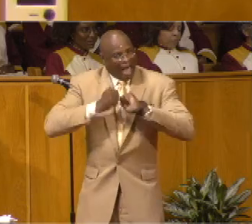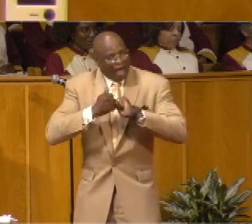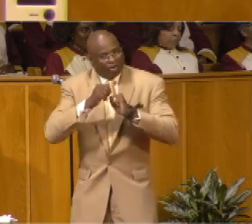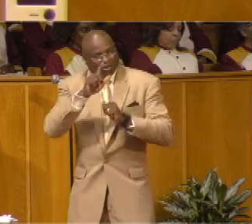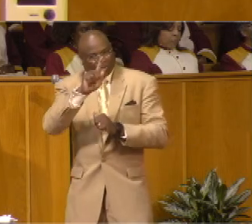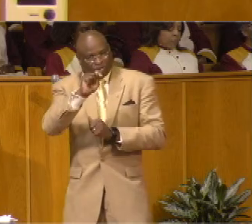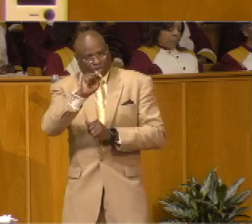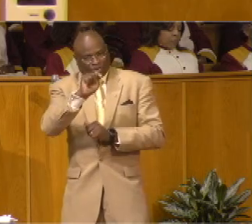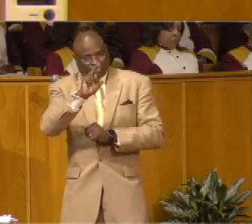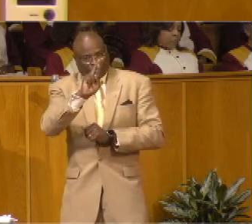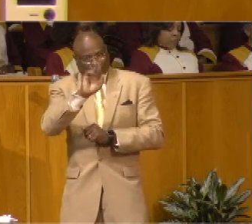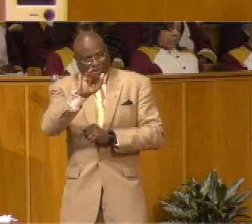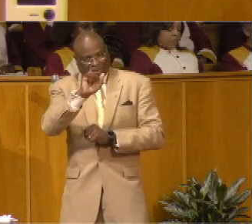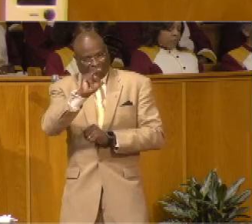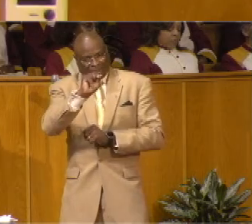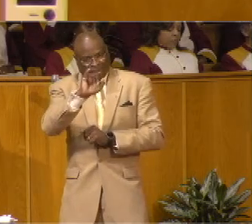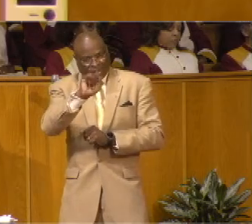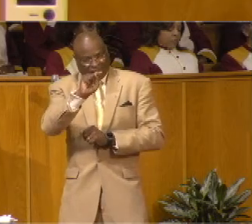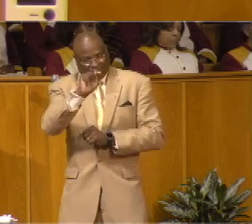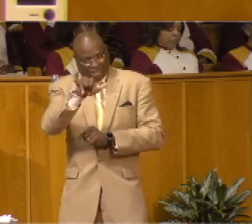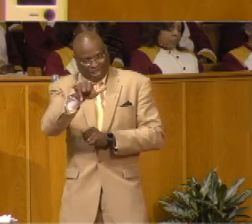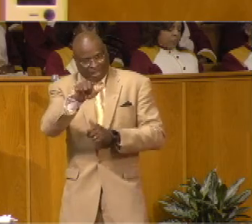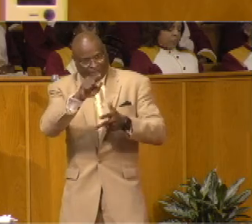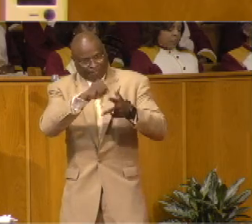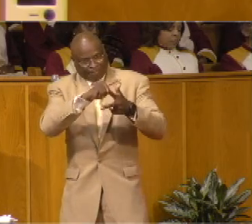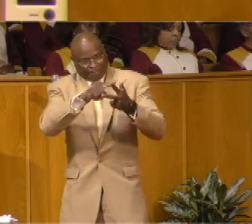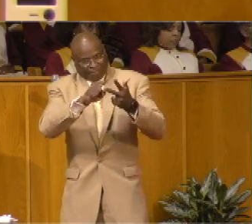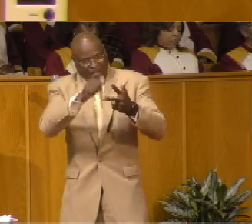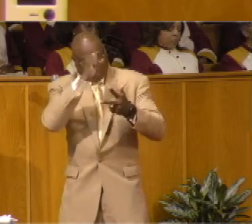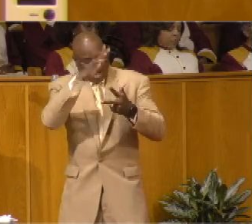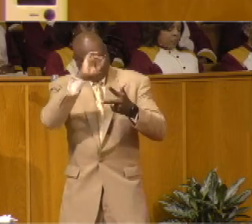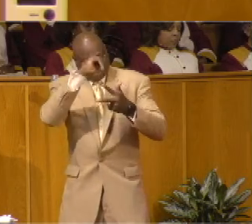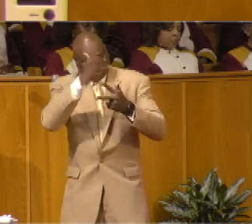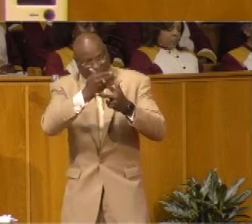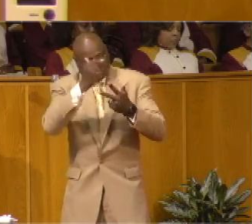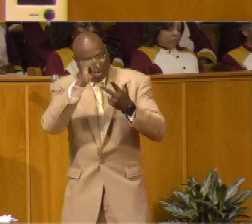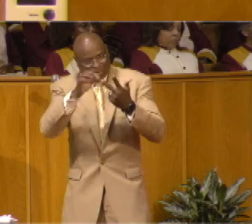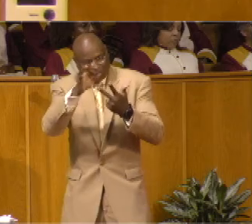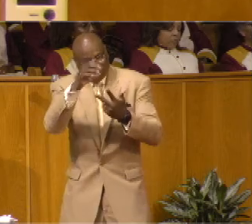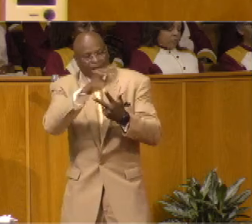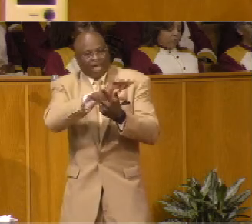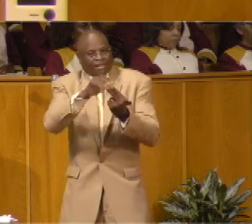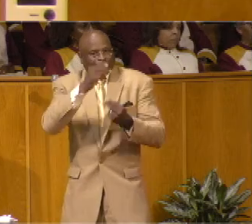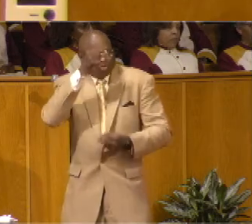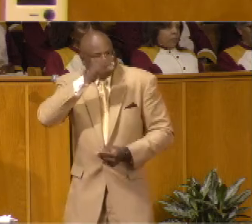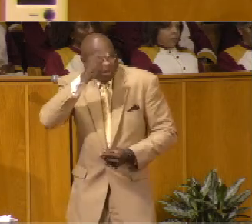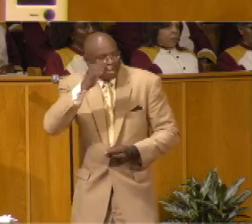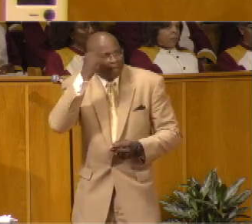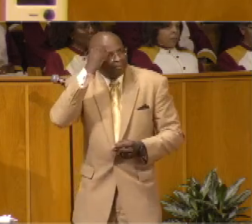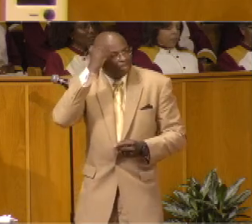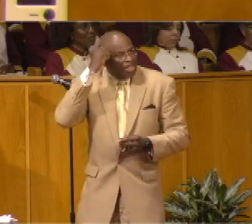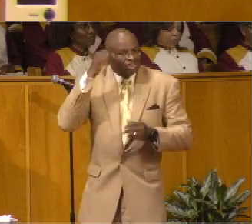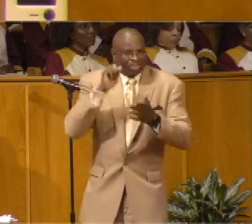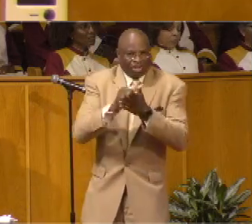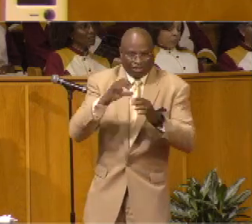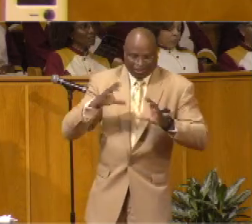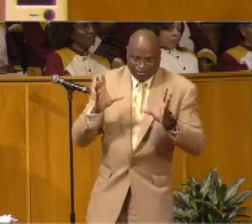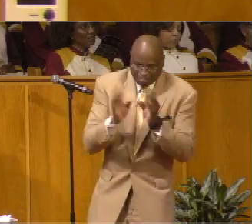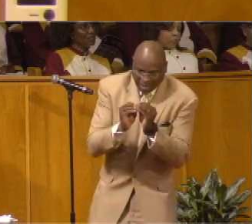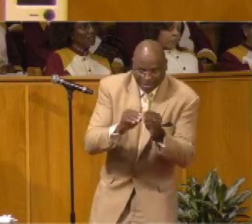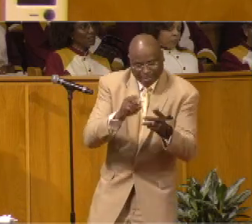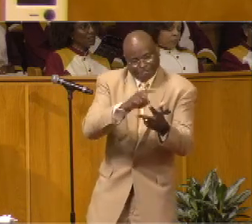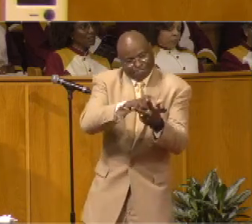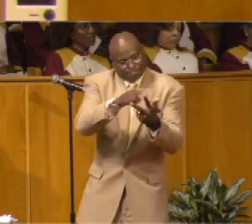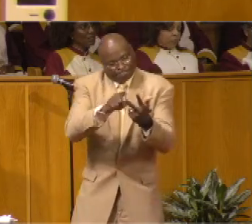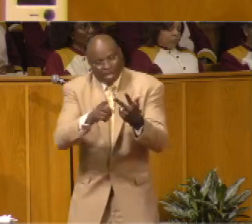Trinity. So we walked down memory lane, went into some history, dealt with some Greek, looked at some church councils to remind